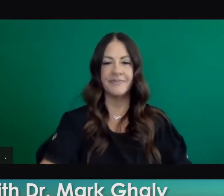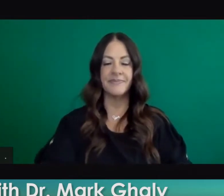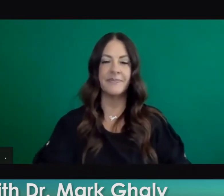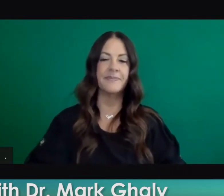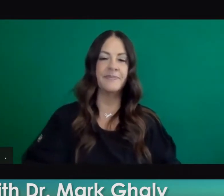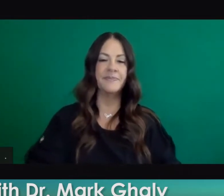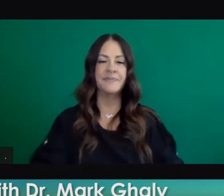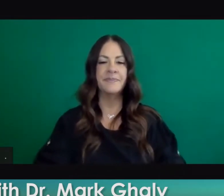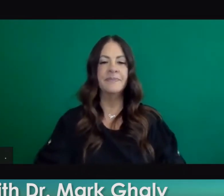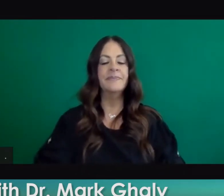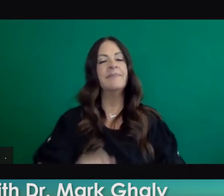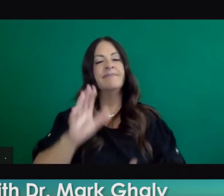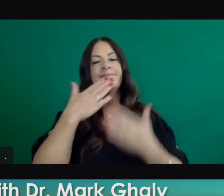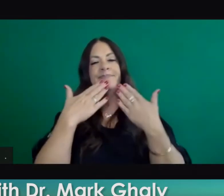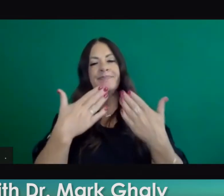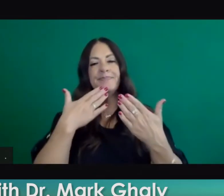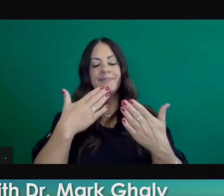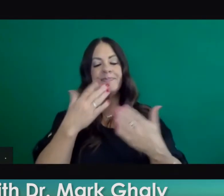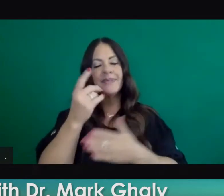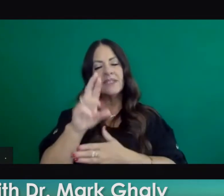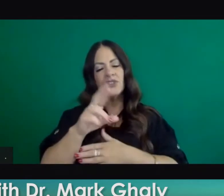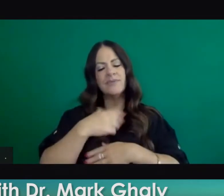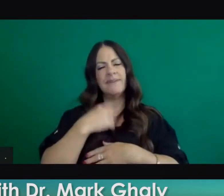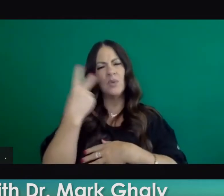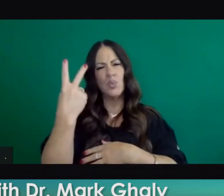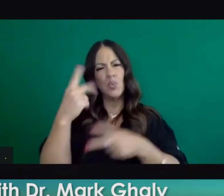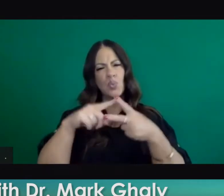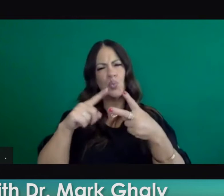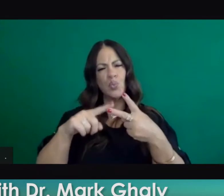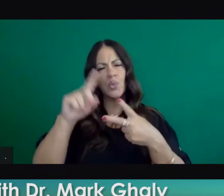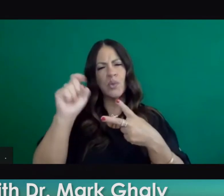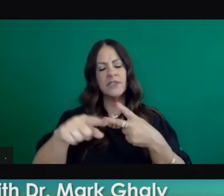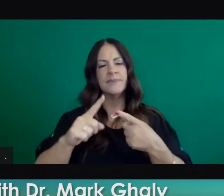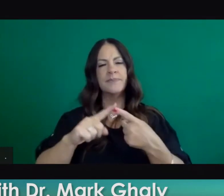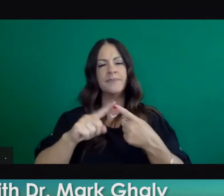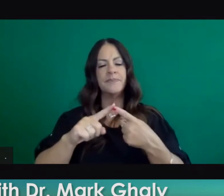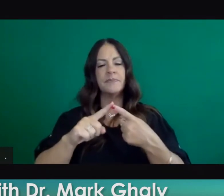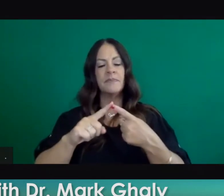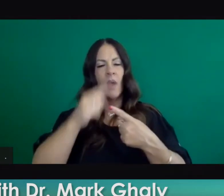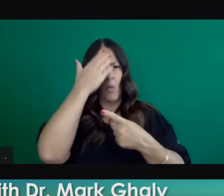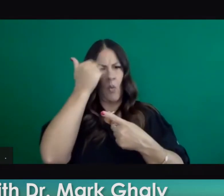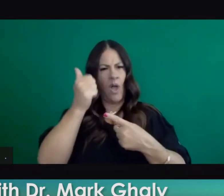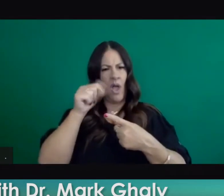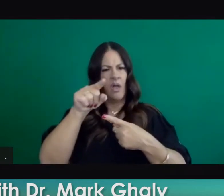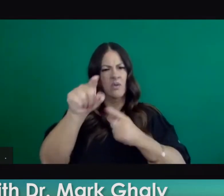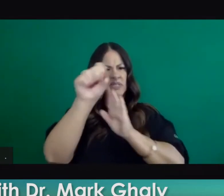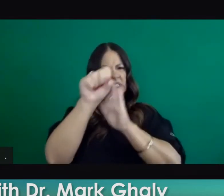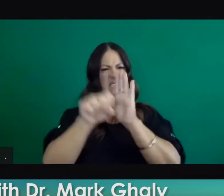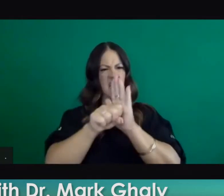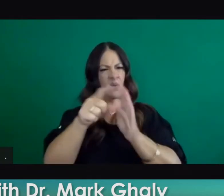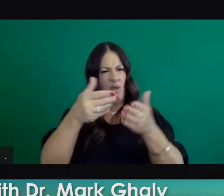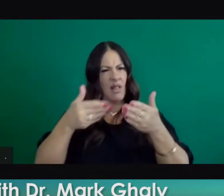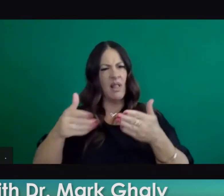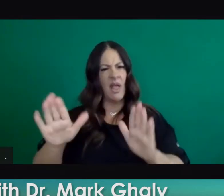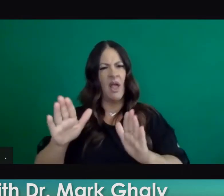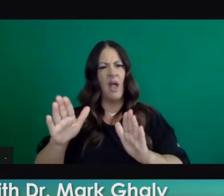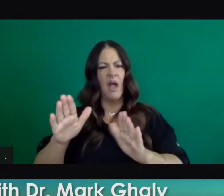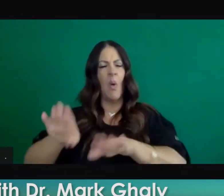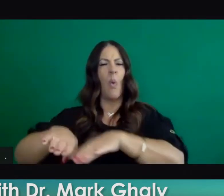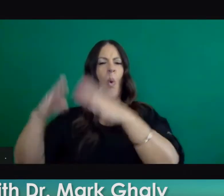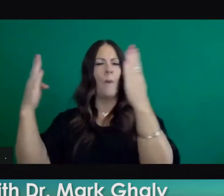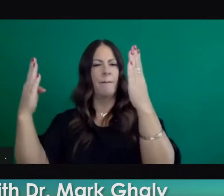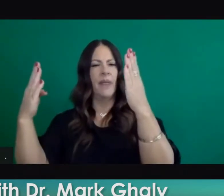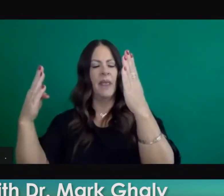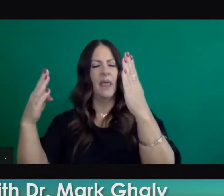Thank you, Dr. Ghaly. I have two questions. First, why is the state allowing more reopenings while at the same